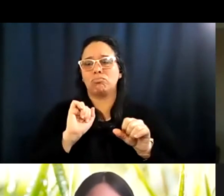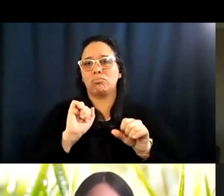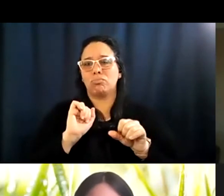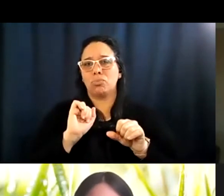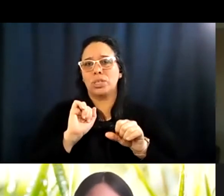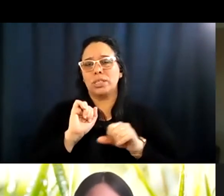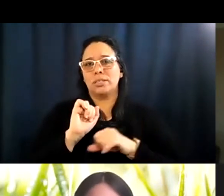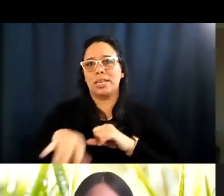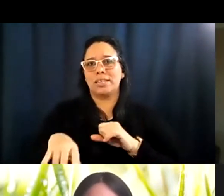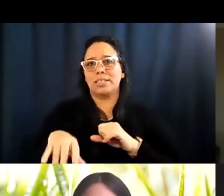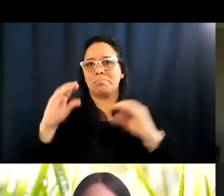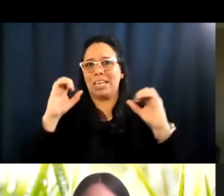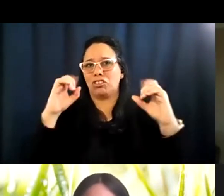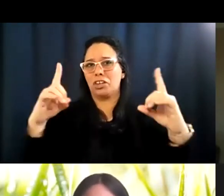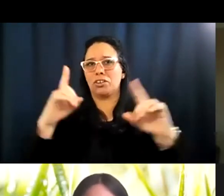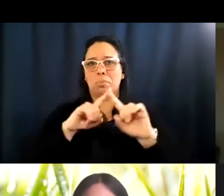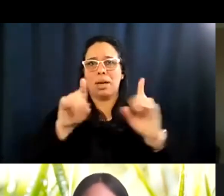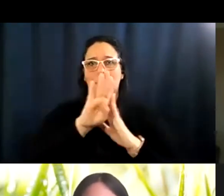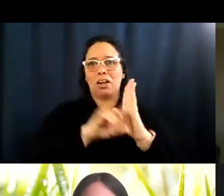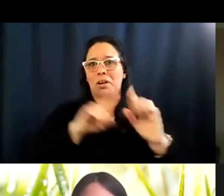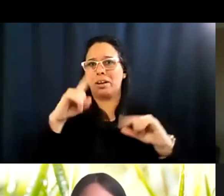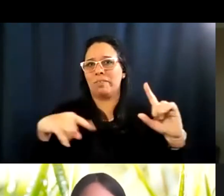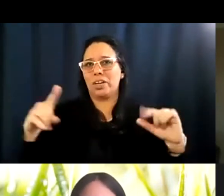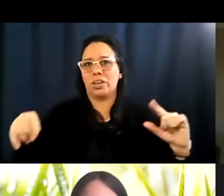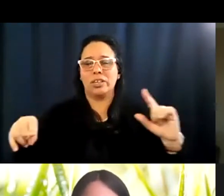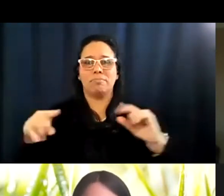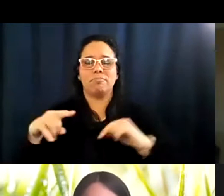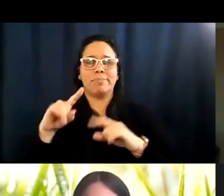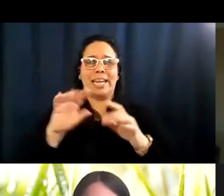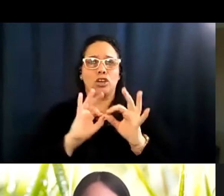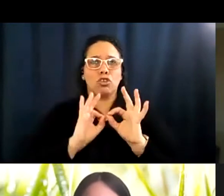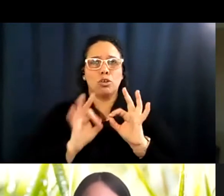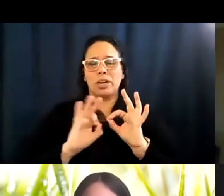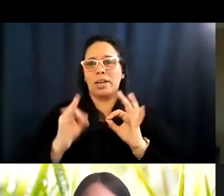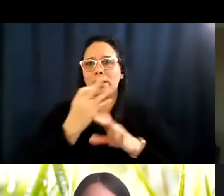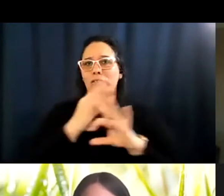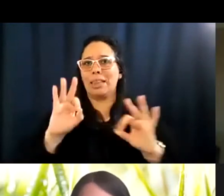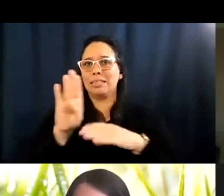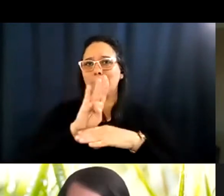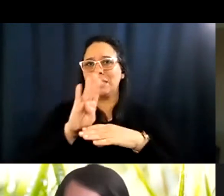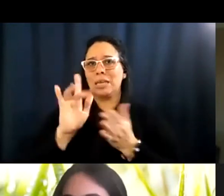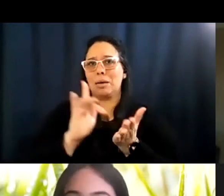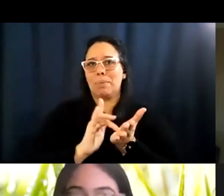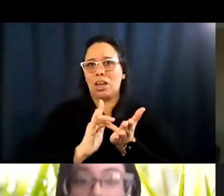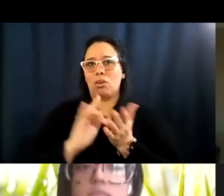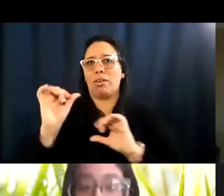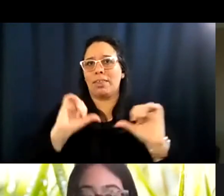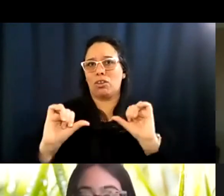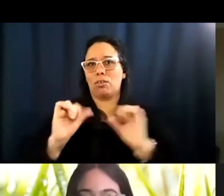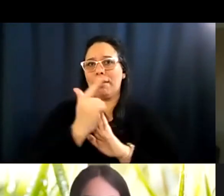primarily her interpreting work is in education, but her background varies, interpreting through her freelance business in the medical field, theatrical, and